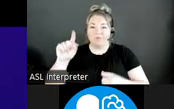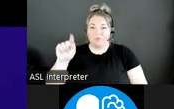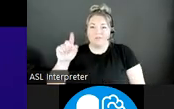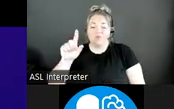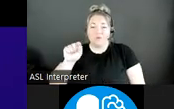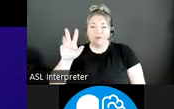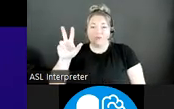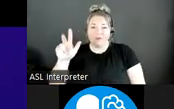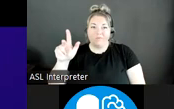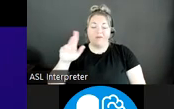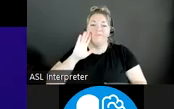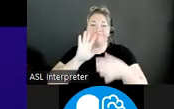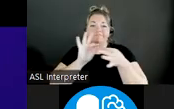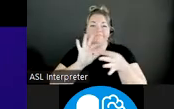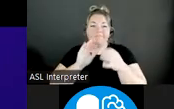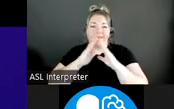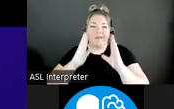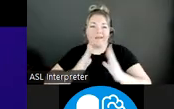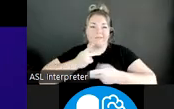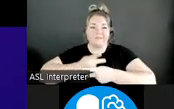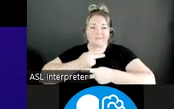let's go through the housekeeping items.